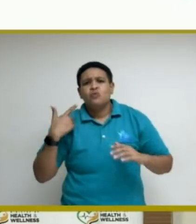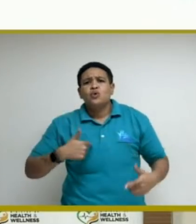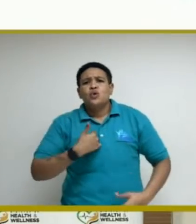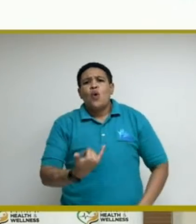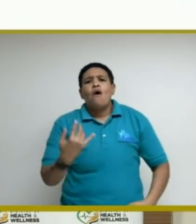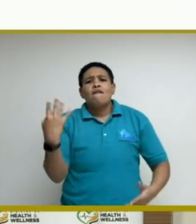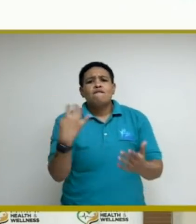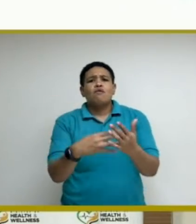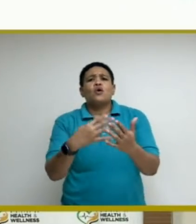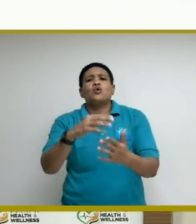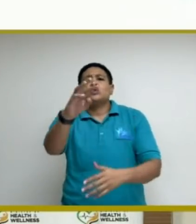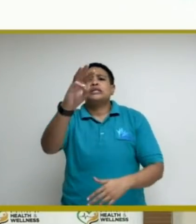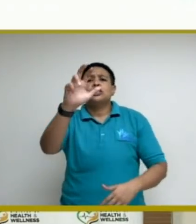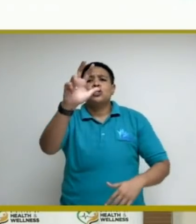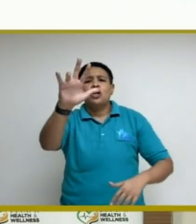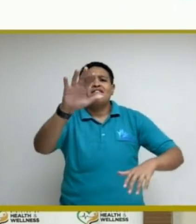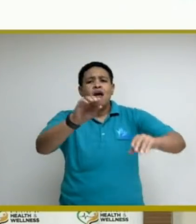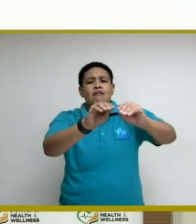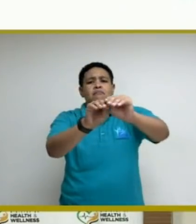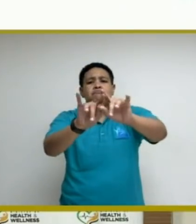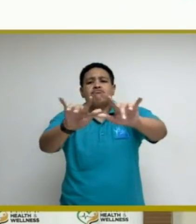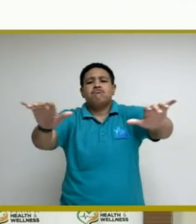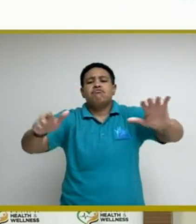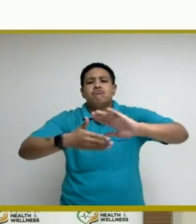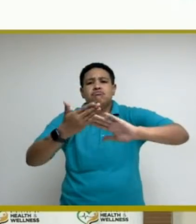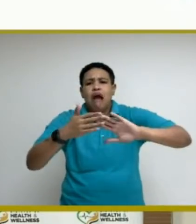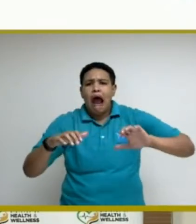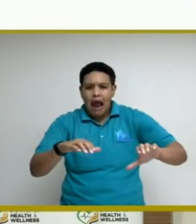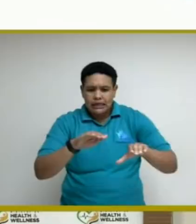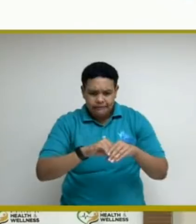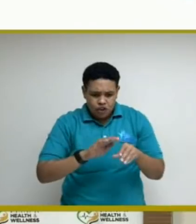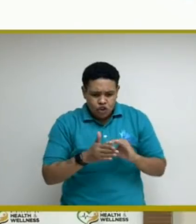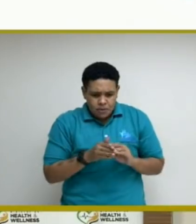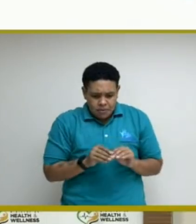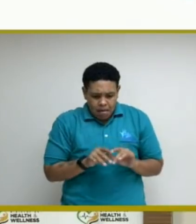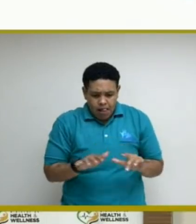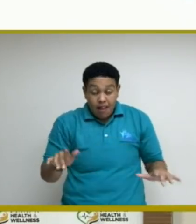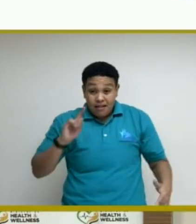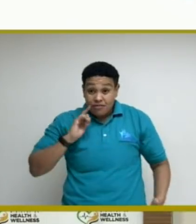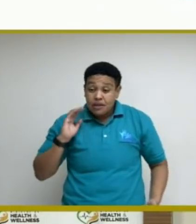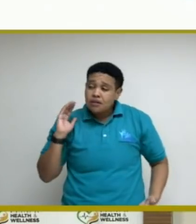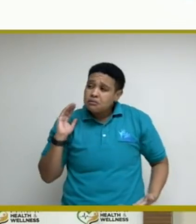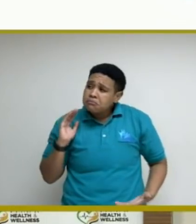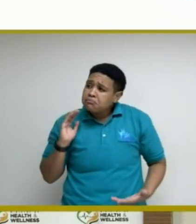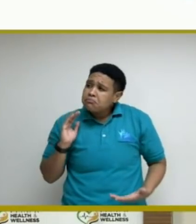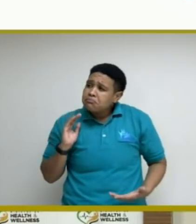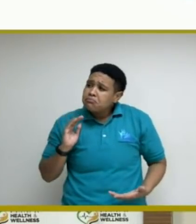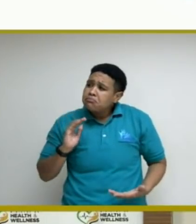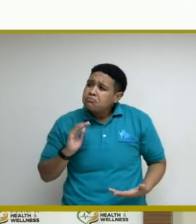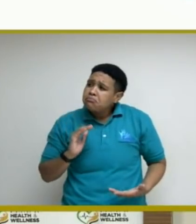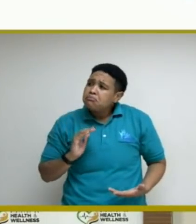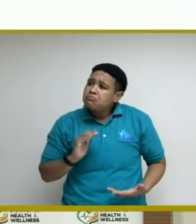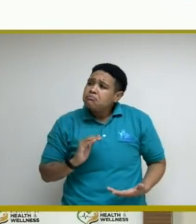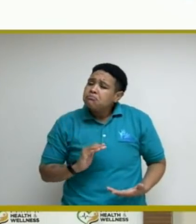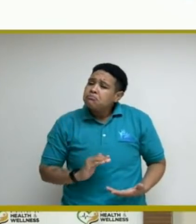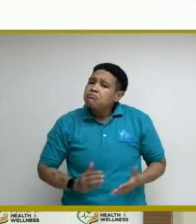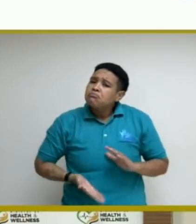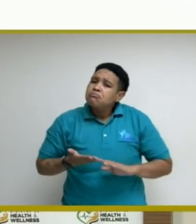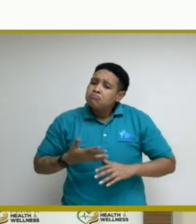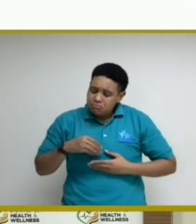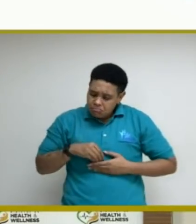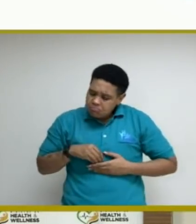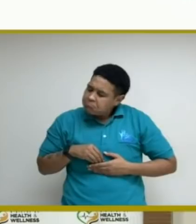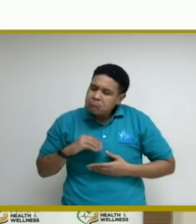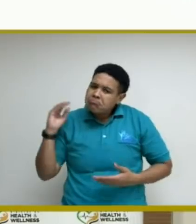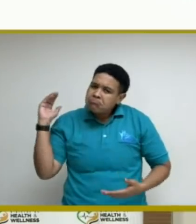4,635 active cases across the island, and this, of course, is coming down. And we can see that right